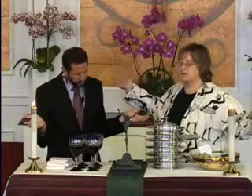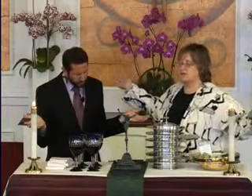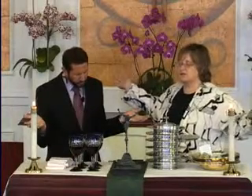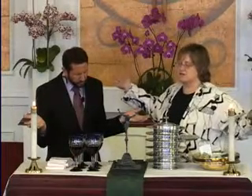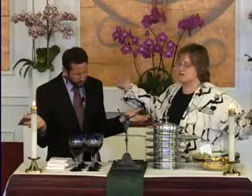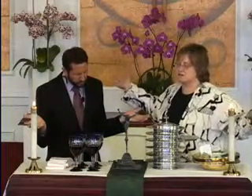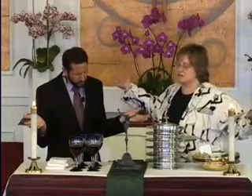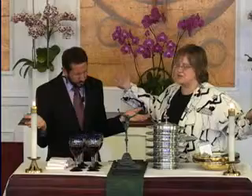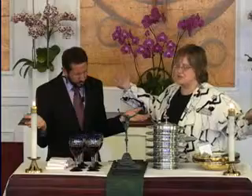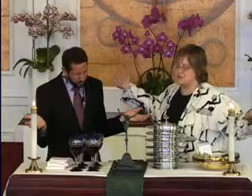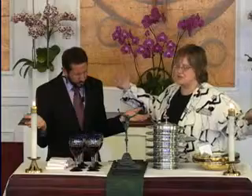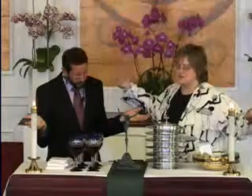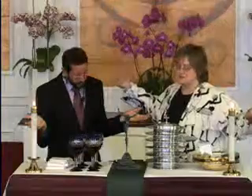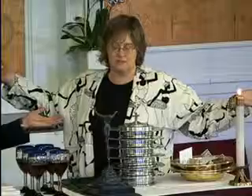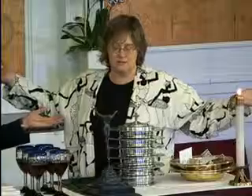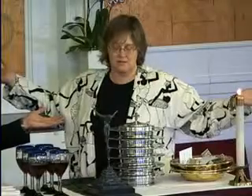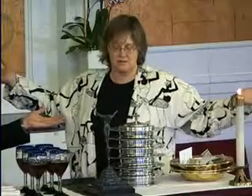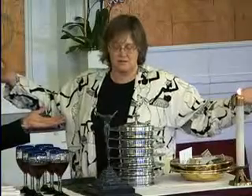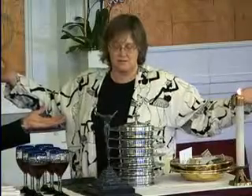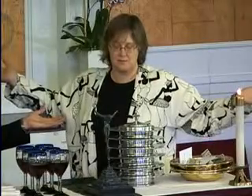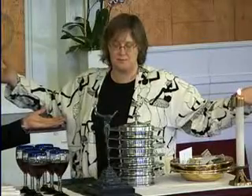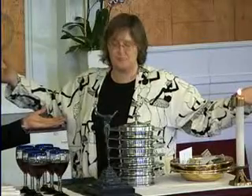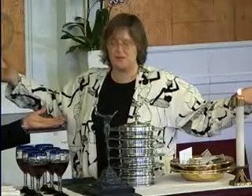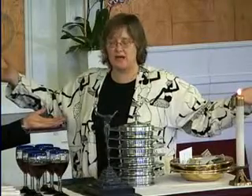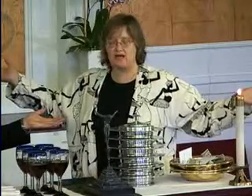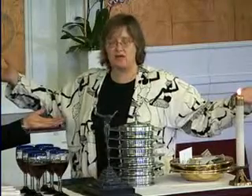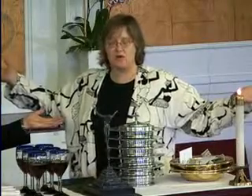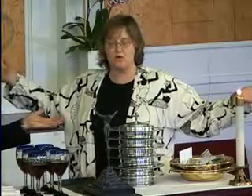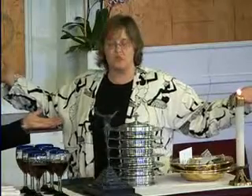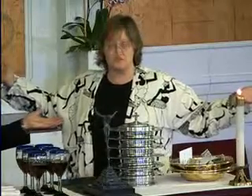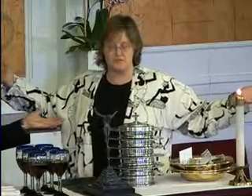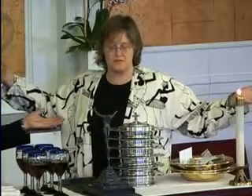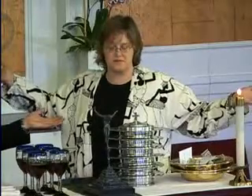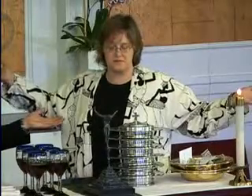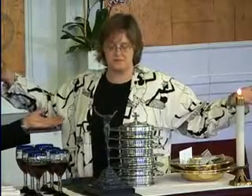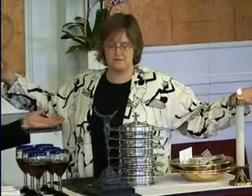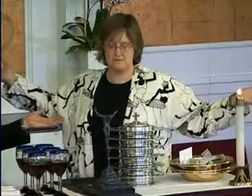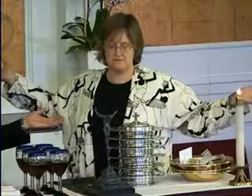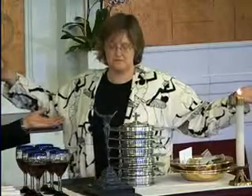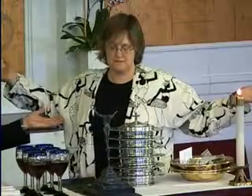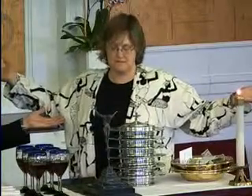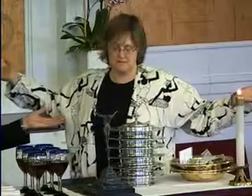to be nourished, to be nurtured, to be brought back into wholeness,